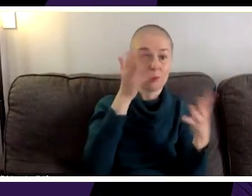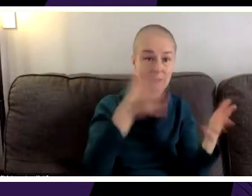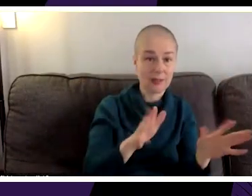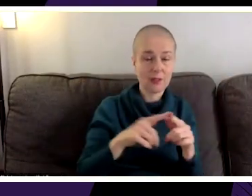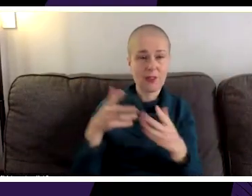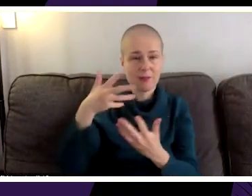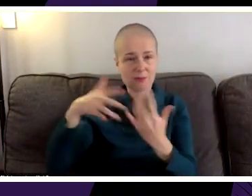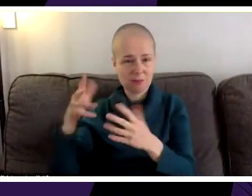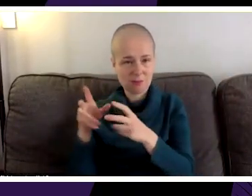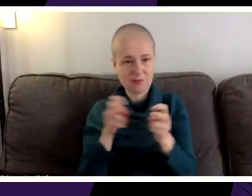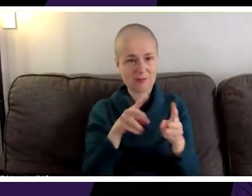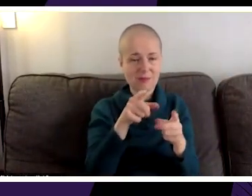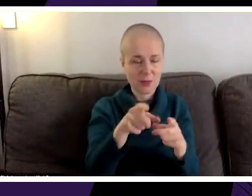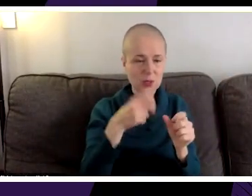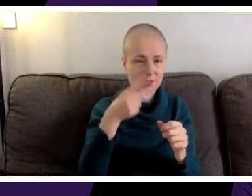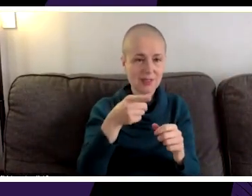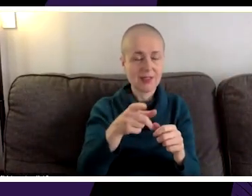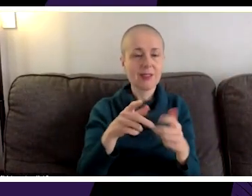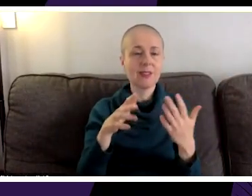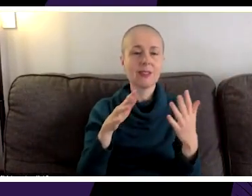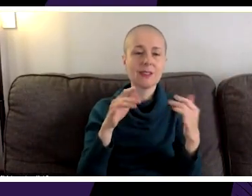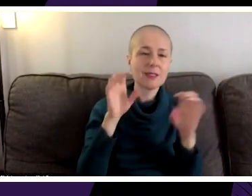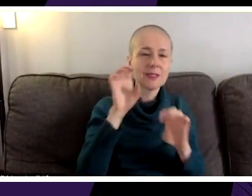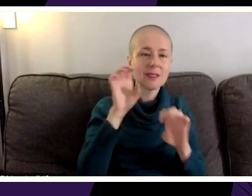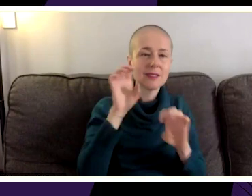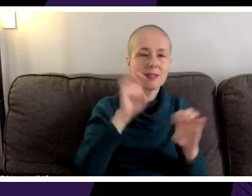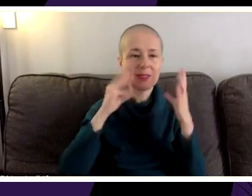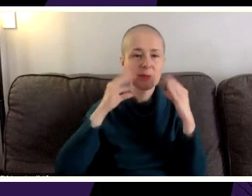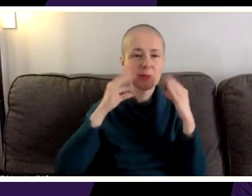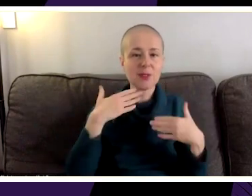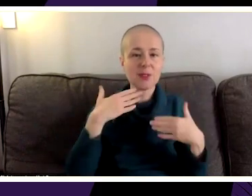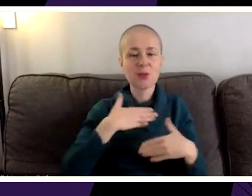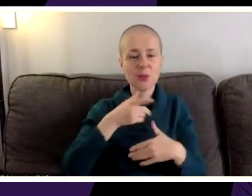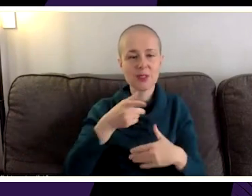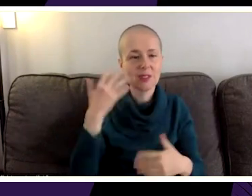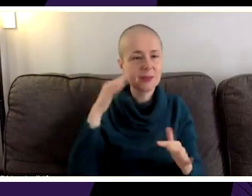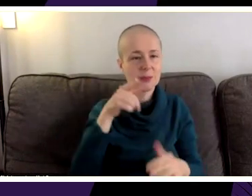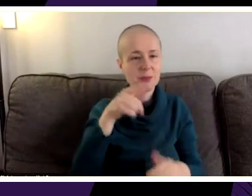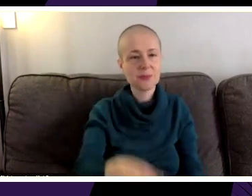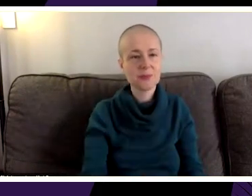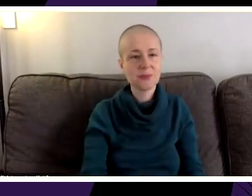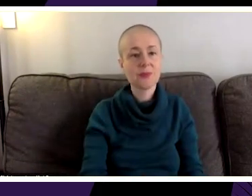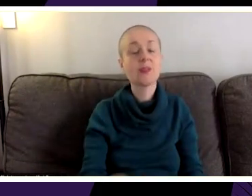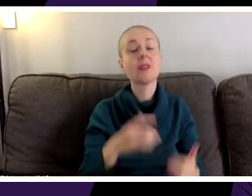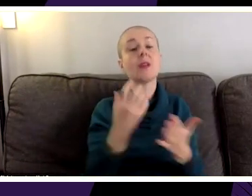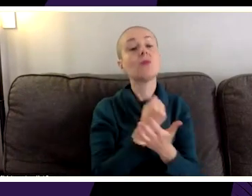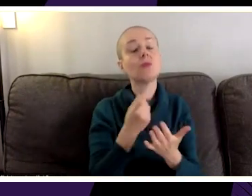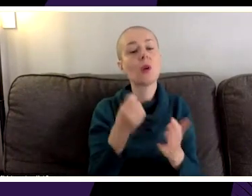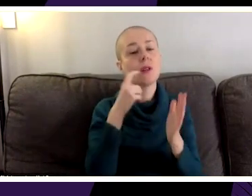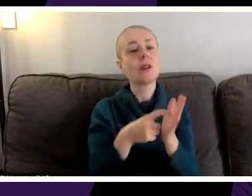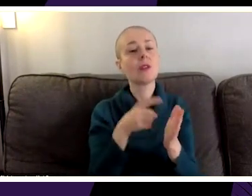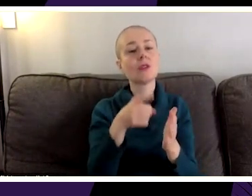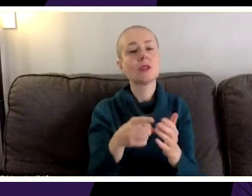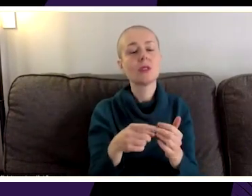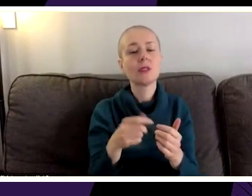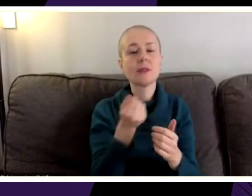Please stop by and play sound. Enjoy the ensemble. We also would like to take this time to acknowledge Jim